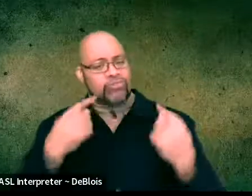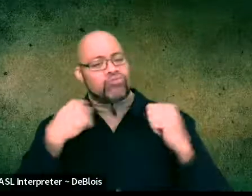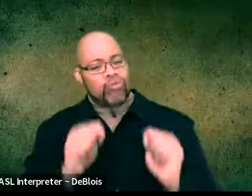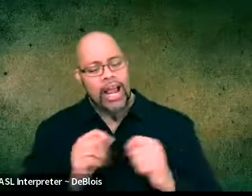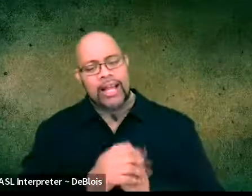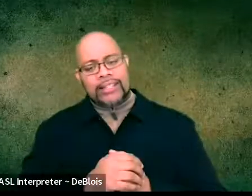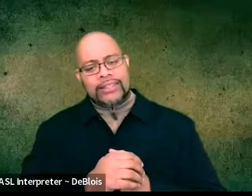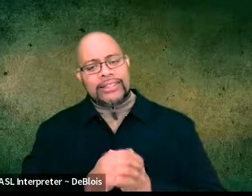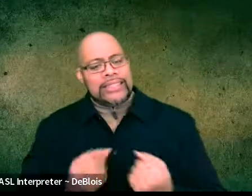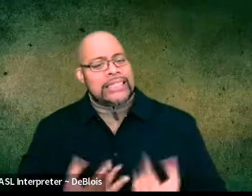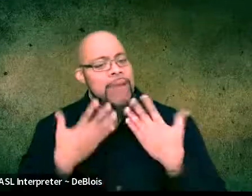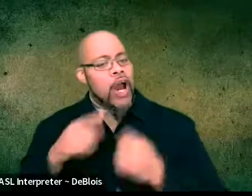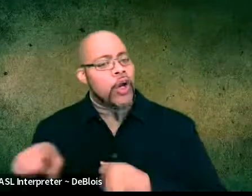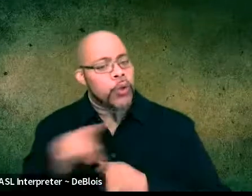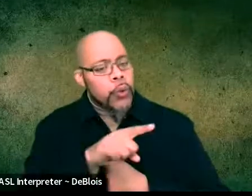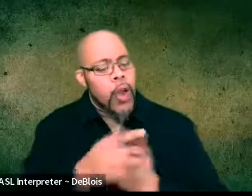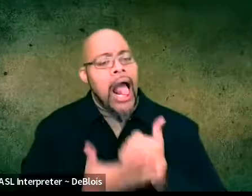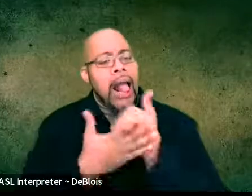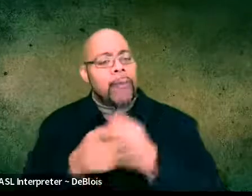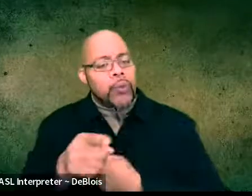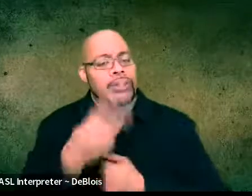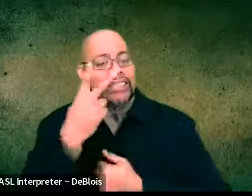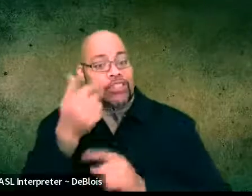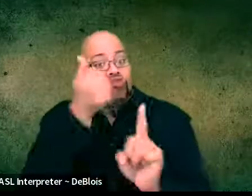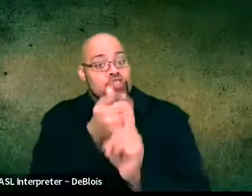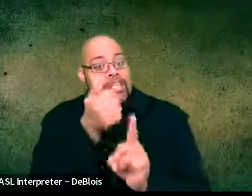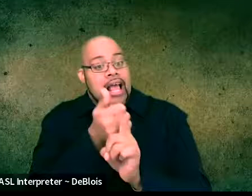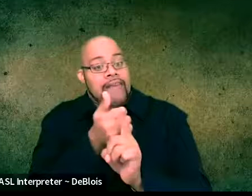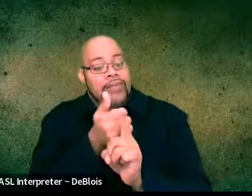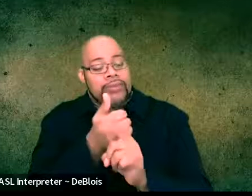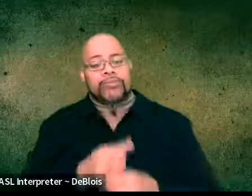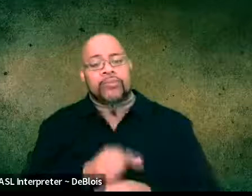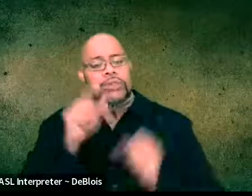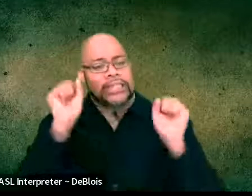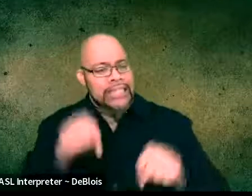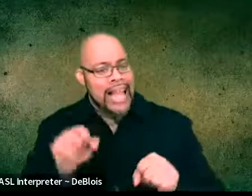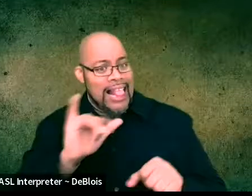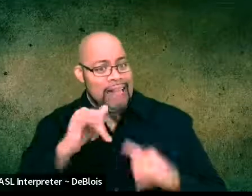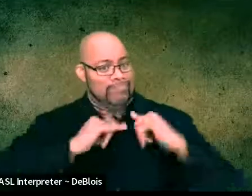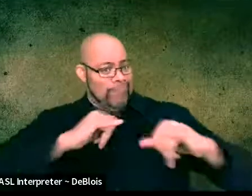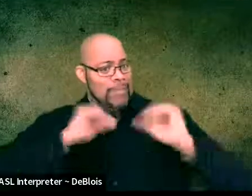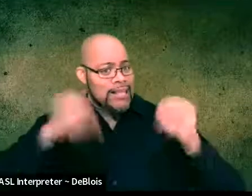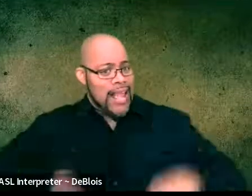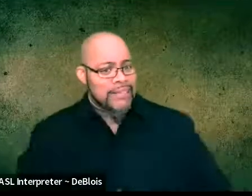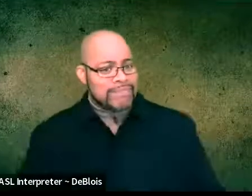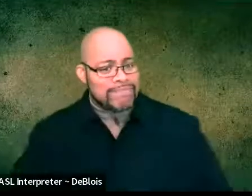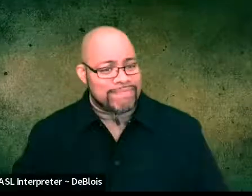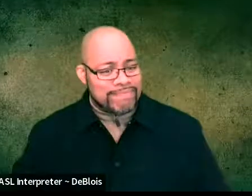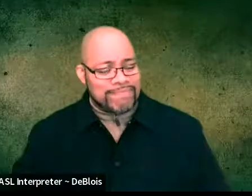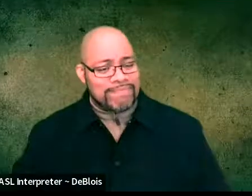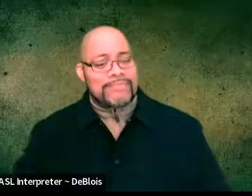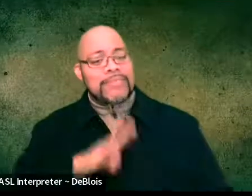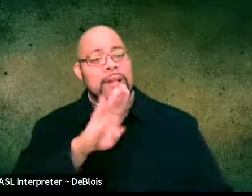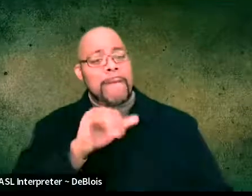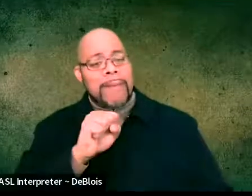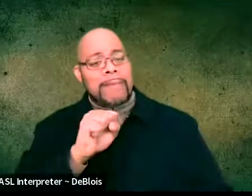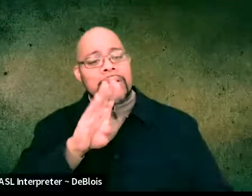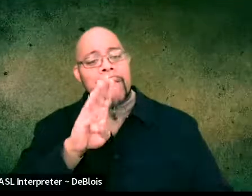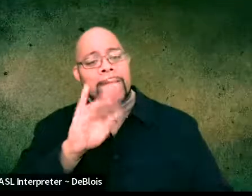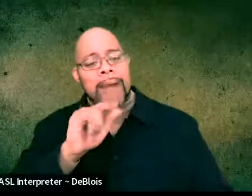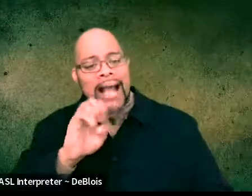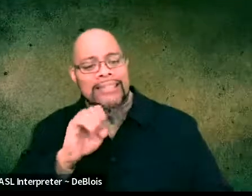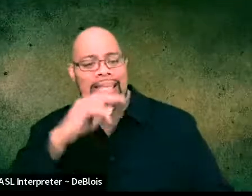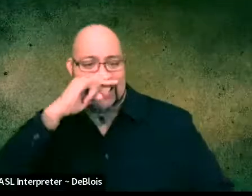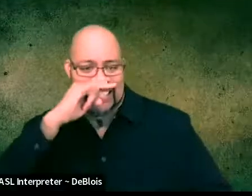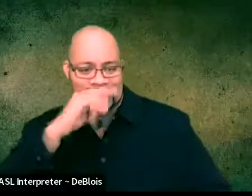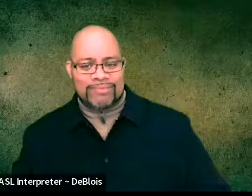to inspire you and help you to see yourself, and you could be like us. So yeah, Bims Bites Kids is gonna be lit.